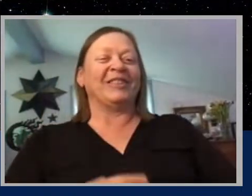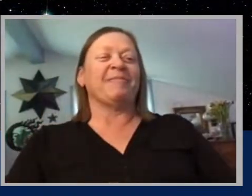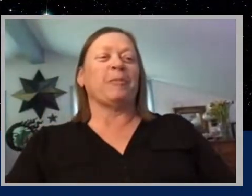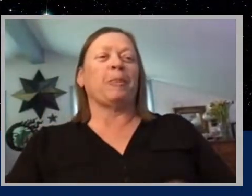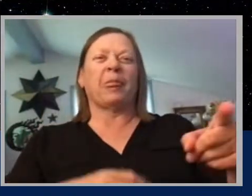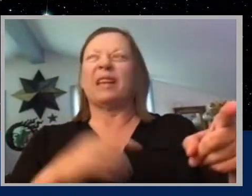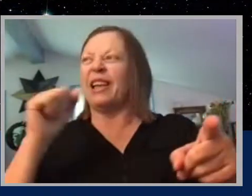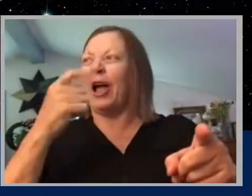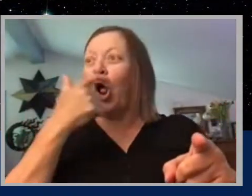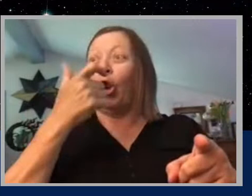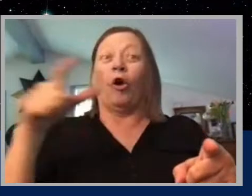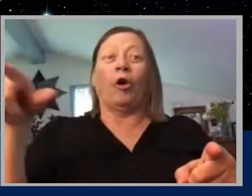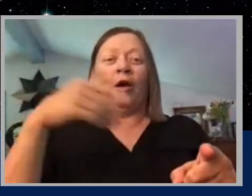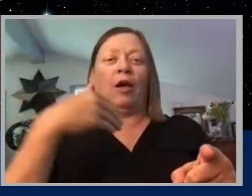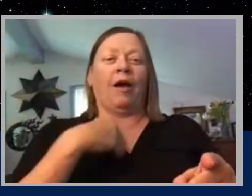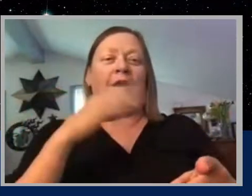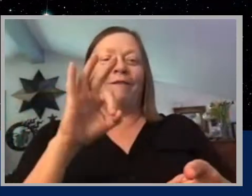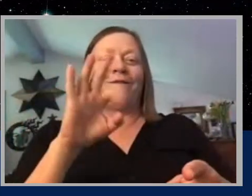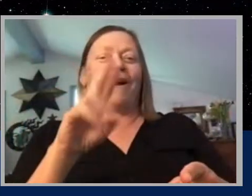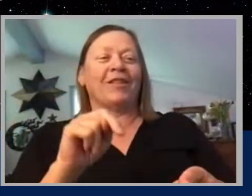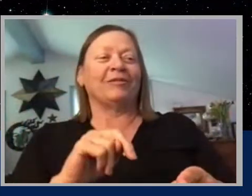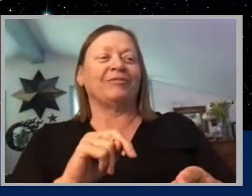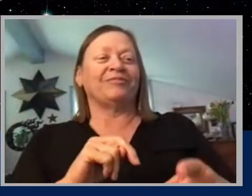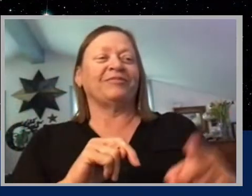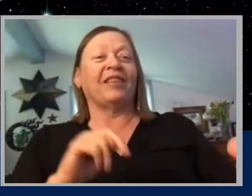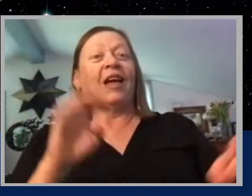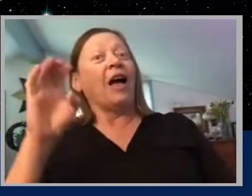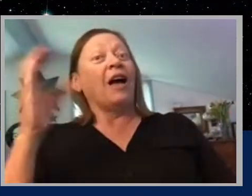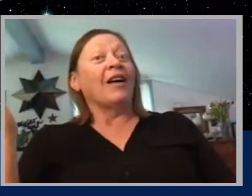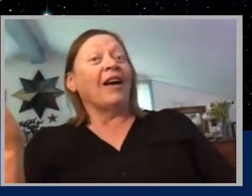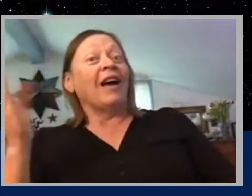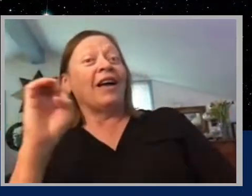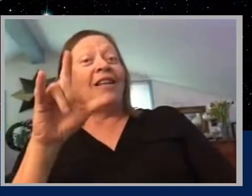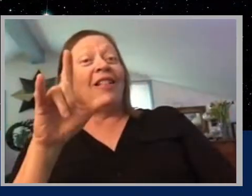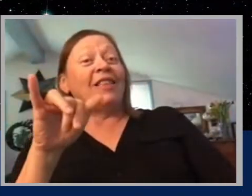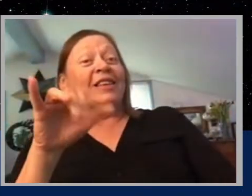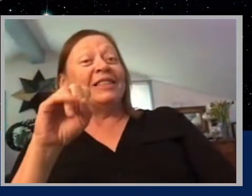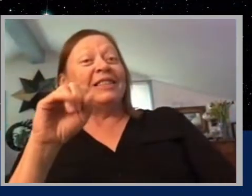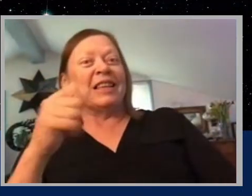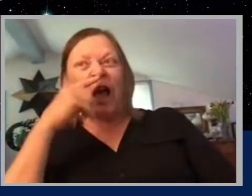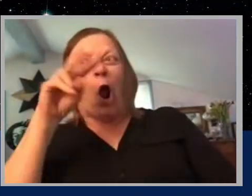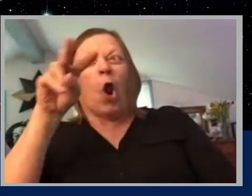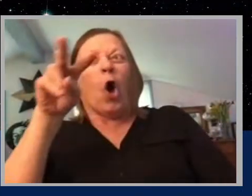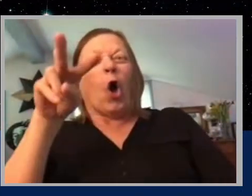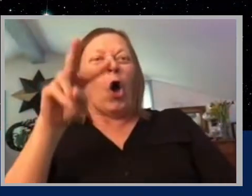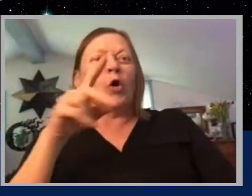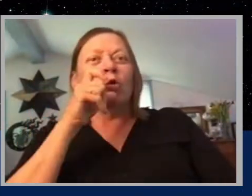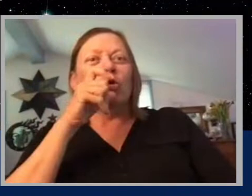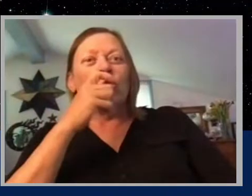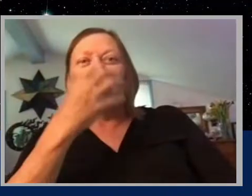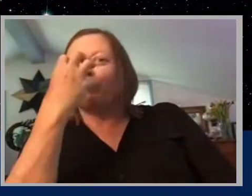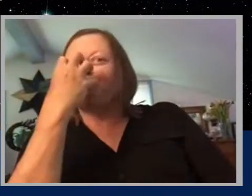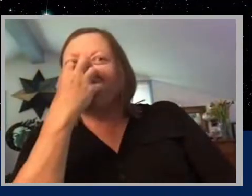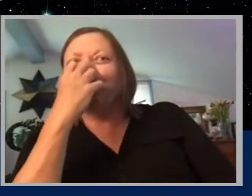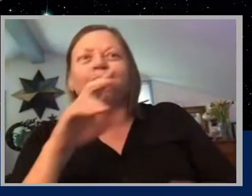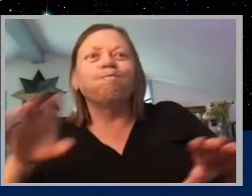like it. Definitely. I know everyone always loves to watch that. And it's like the diver. Yeah. Kind of makes you wonder, like, was it originally when you